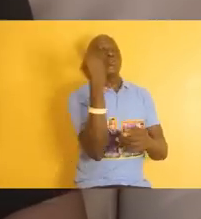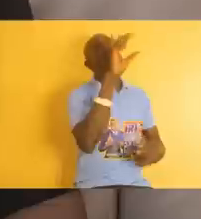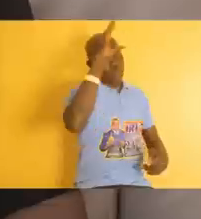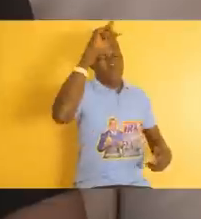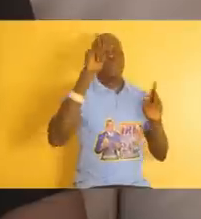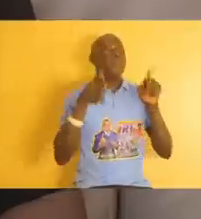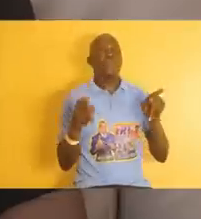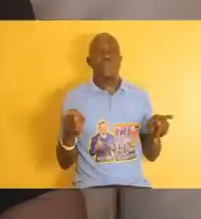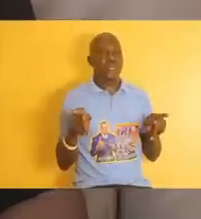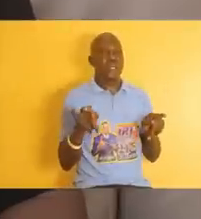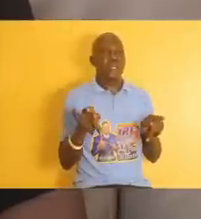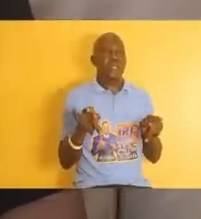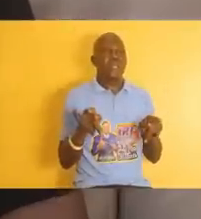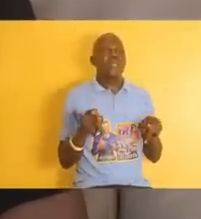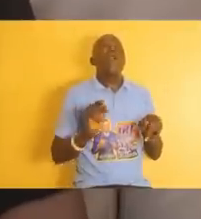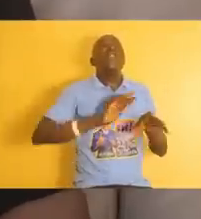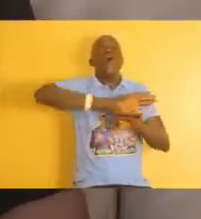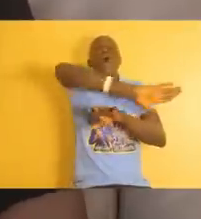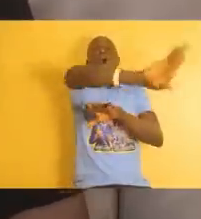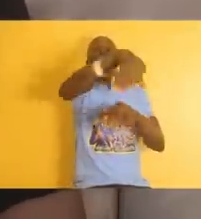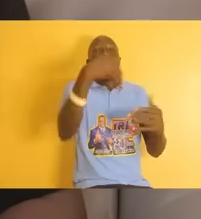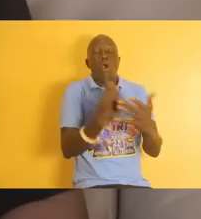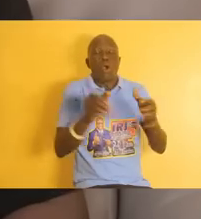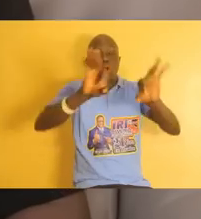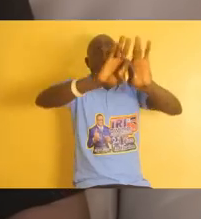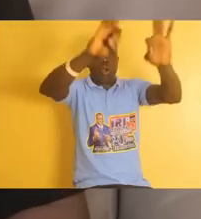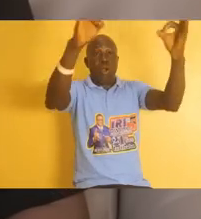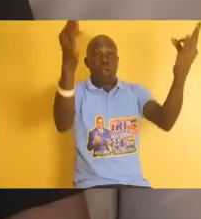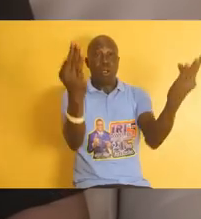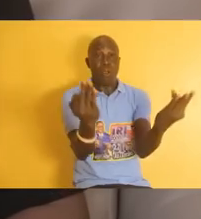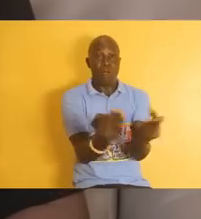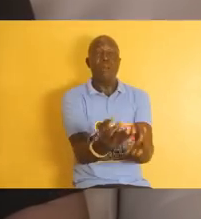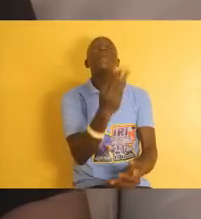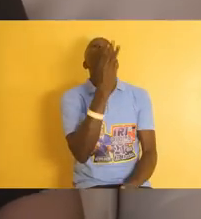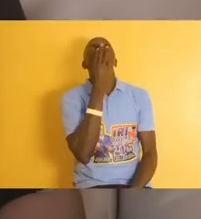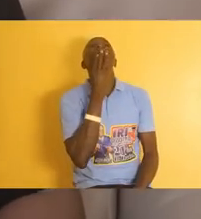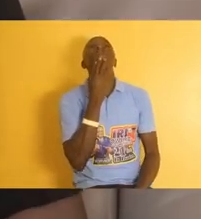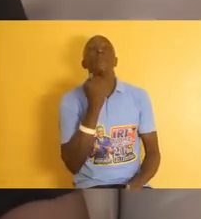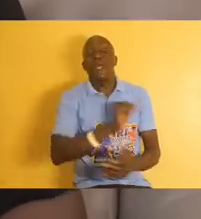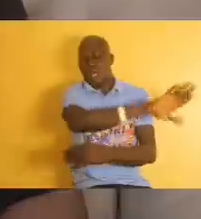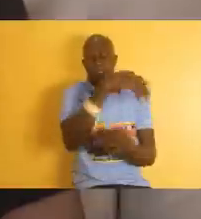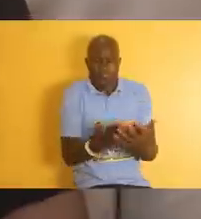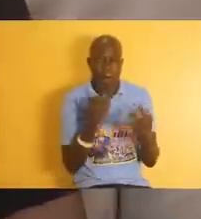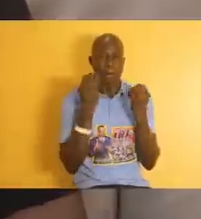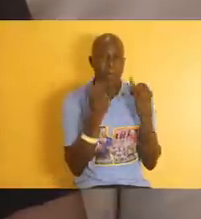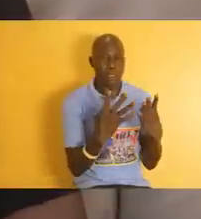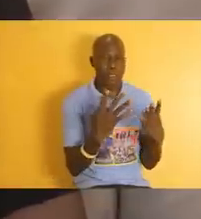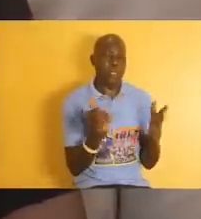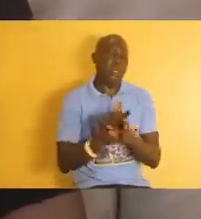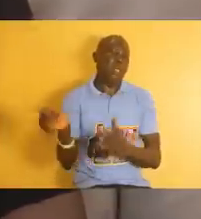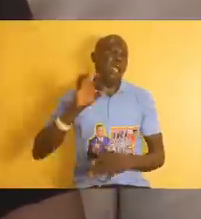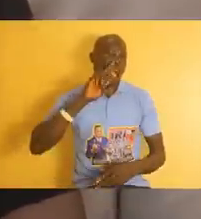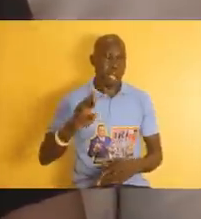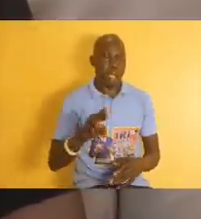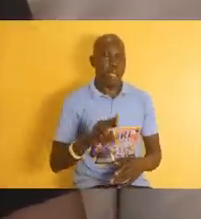Judah is not one person. The entire family of Jude. Boy, delay Judah. But for Tony, as much as they